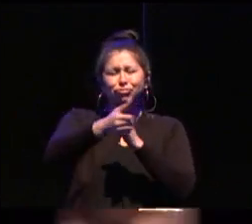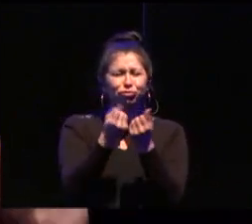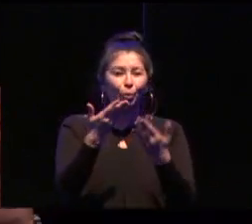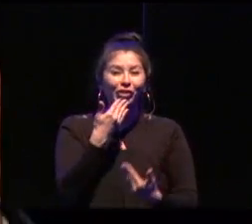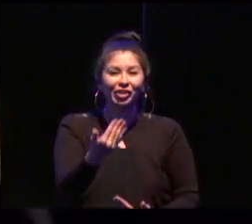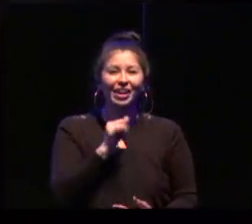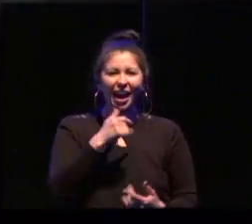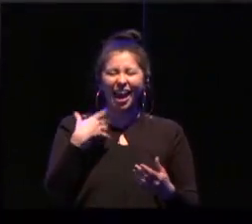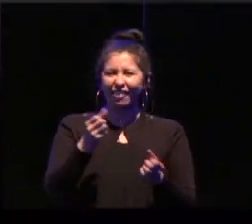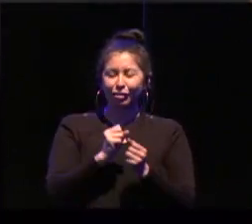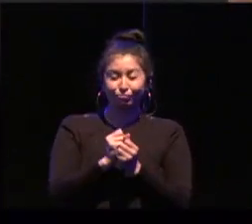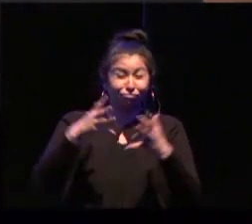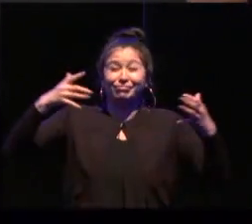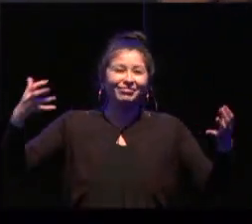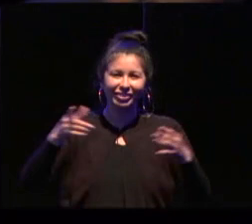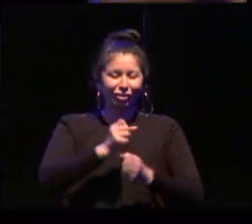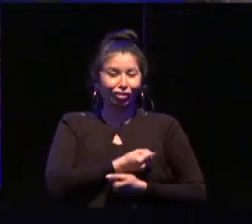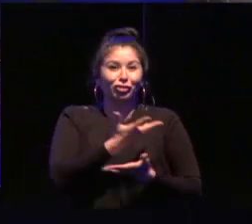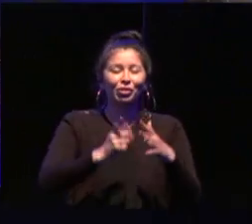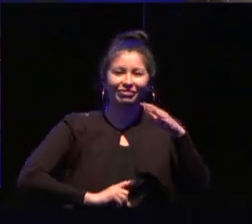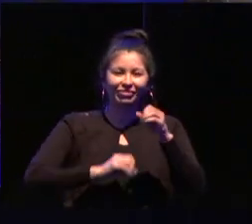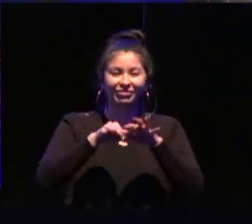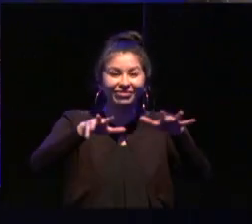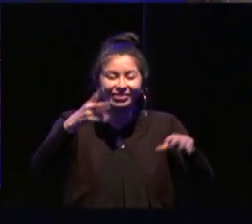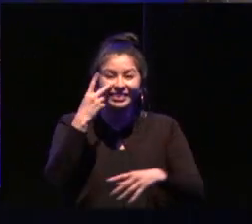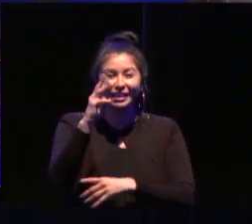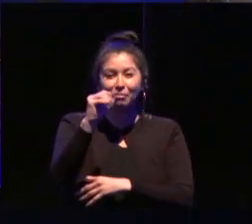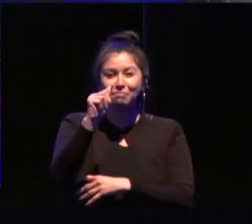good, I've got to burst into expression and manifestation.